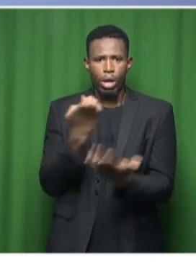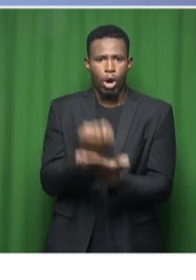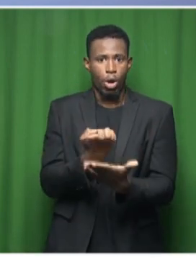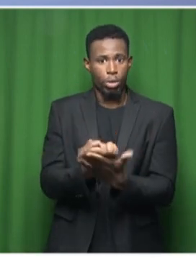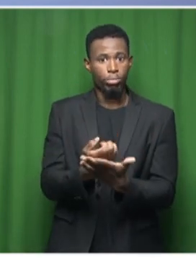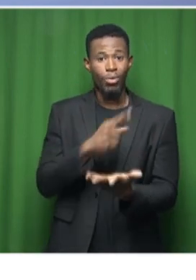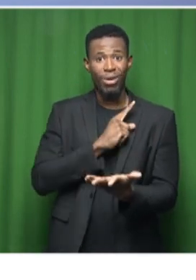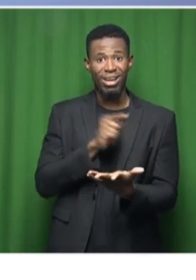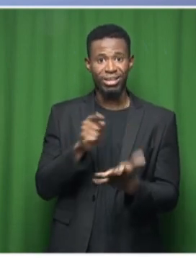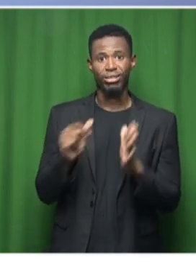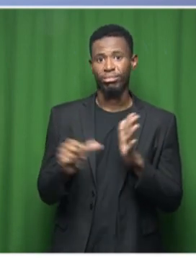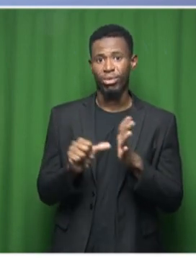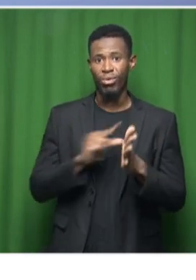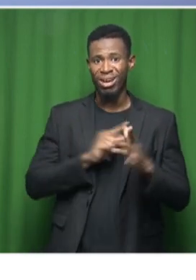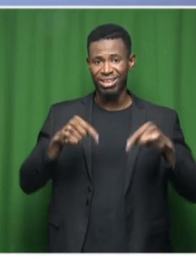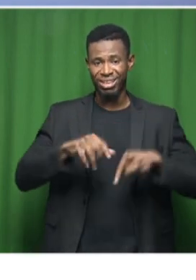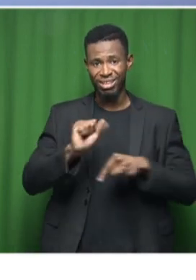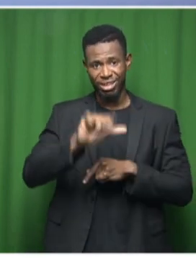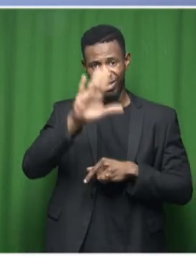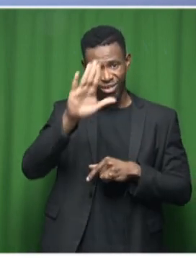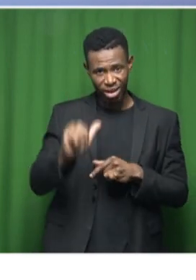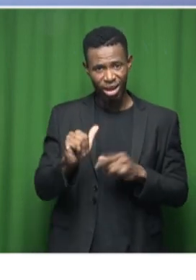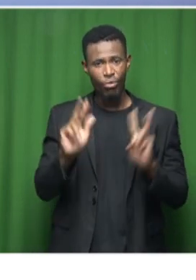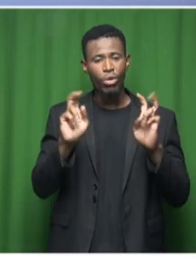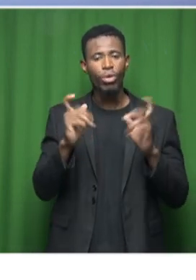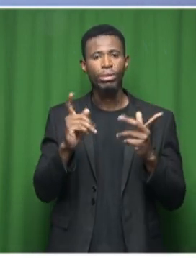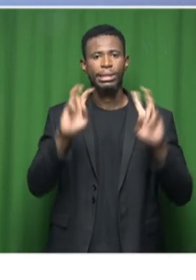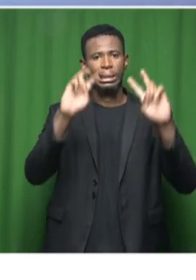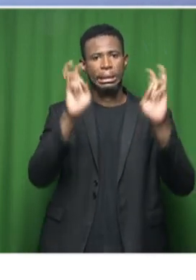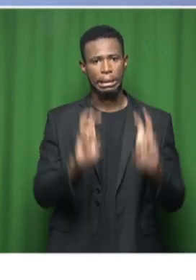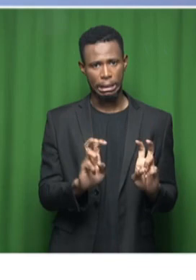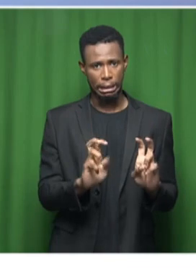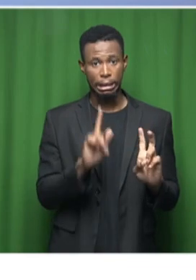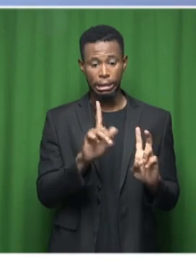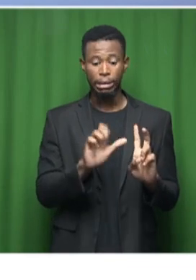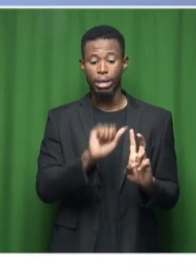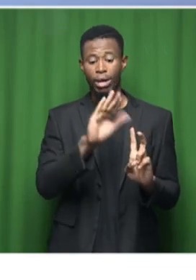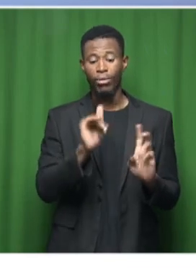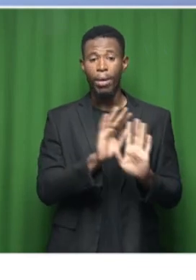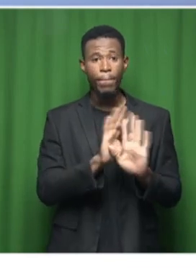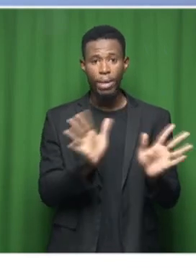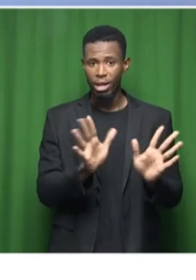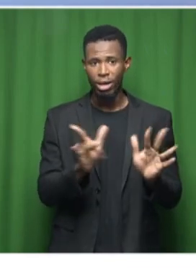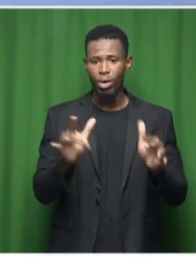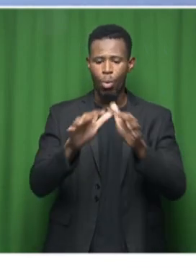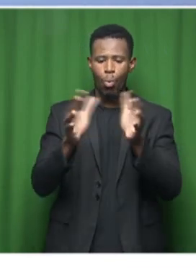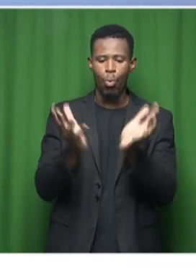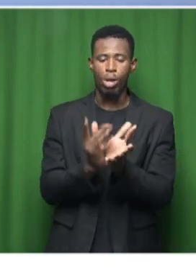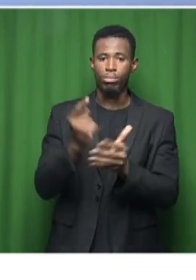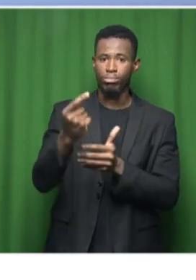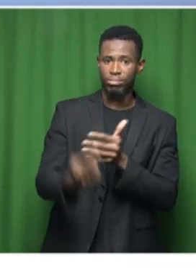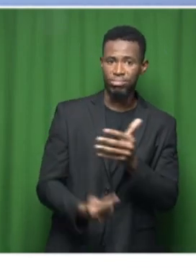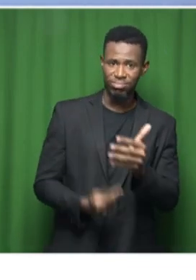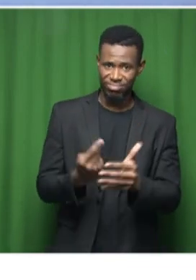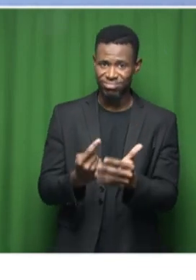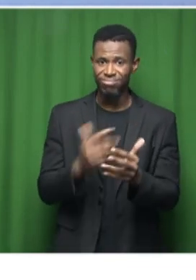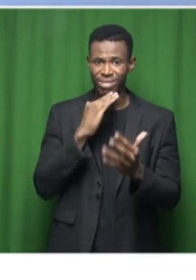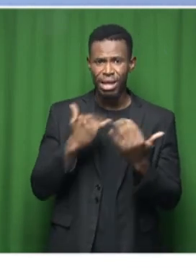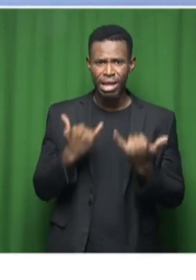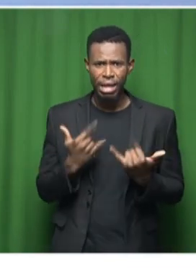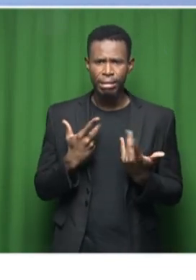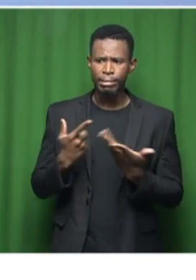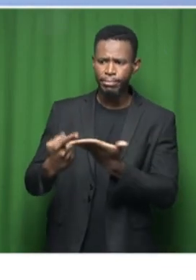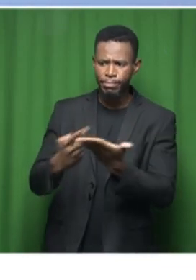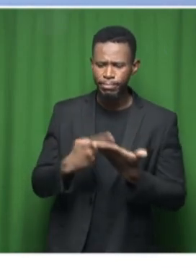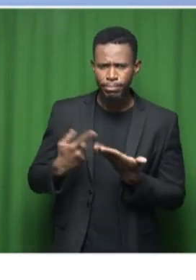the energy challenges, not only in South Africa, but across the world. And this is, of course, about finding ways not